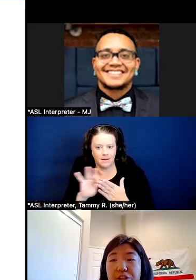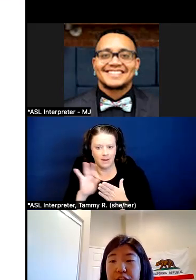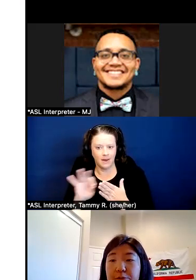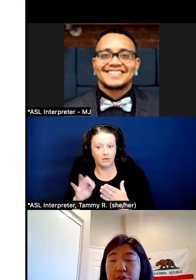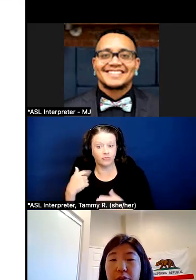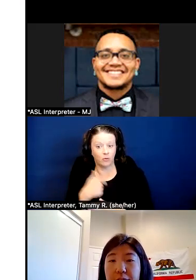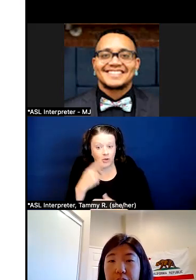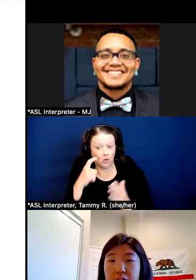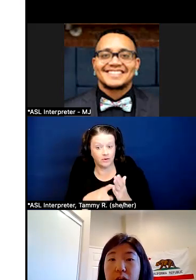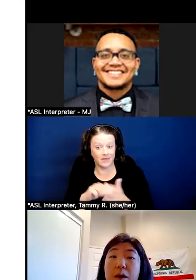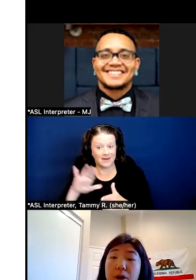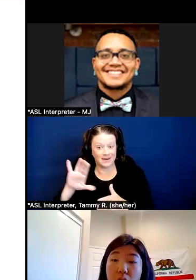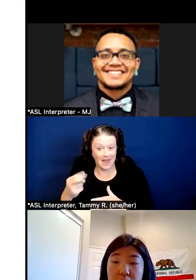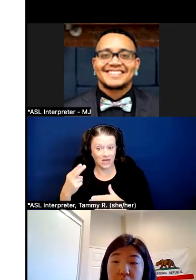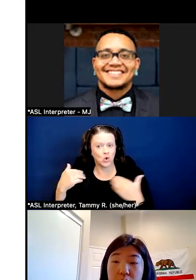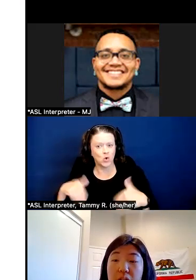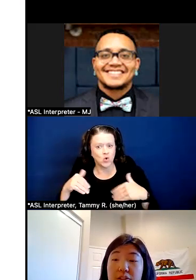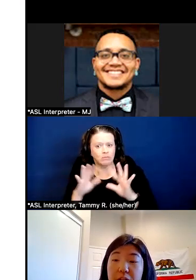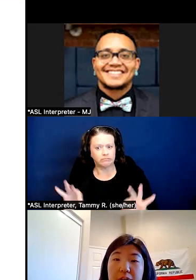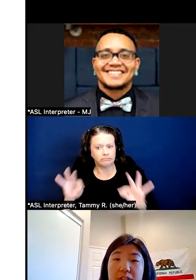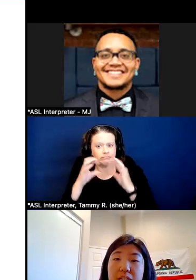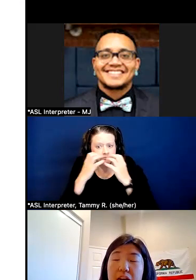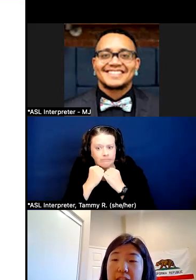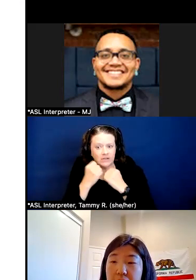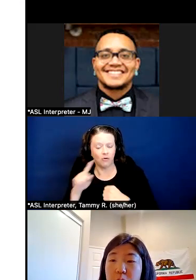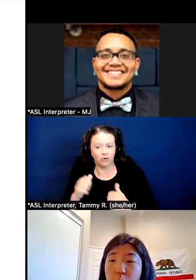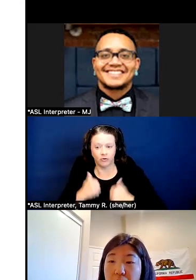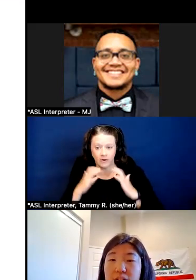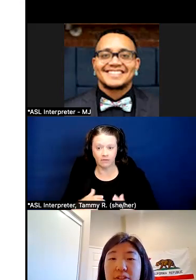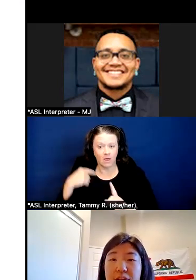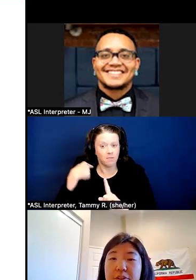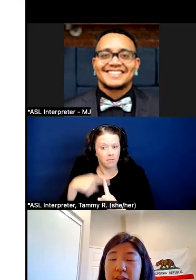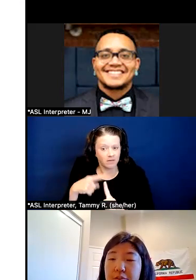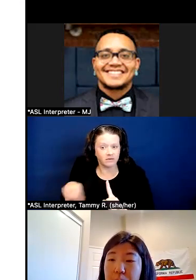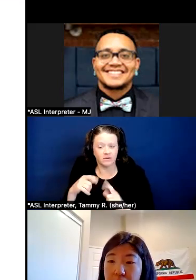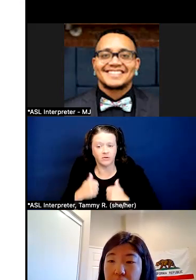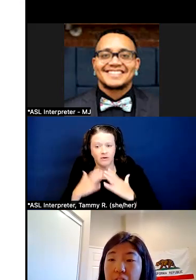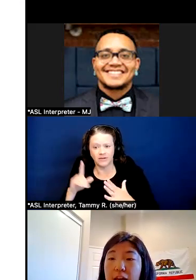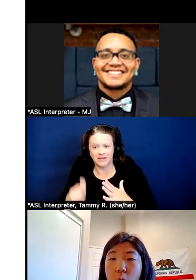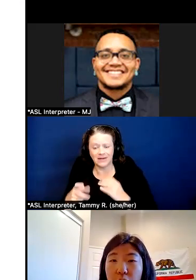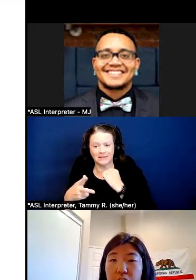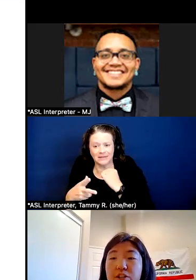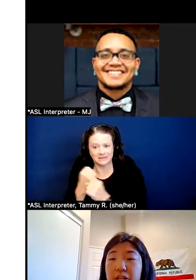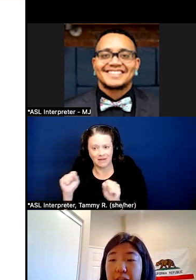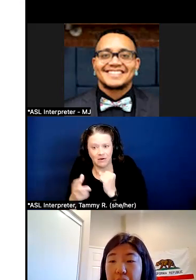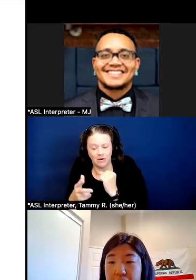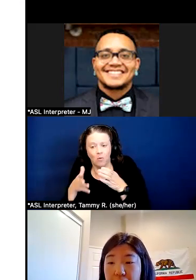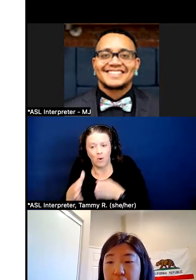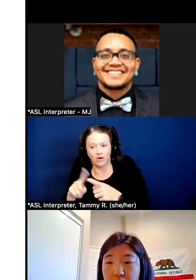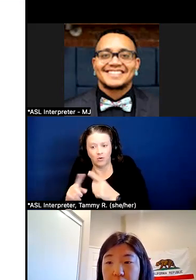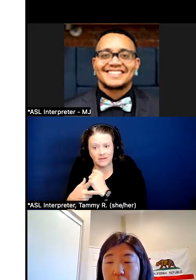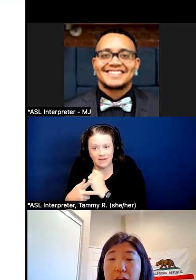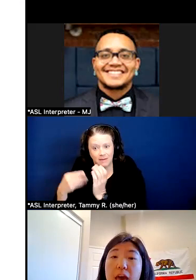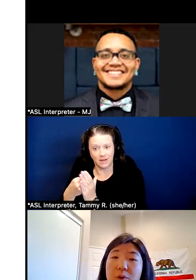valuable cash is for survivors, but also survivors need a safe way to safely save their money in order to get and